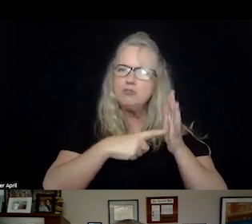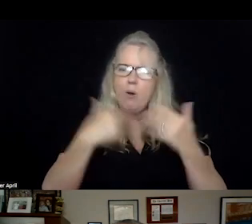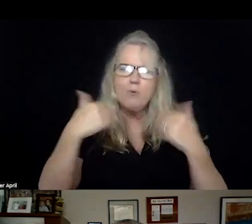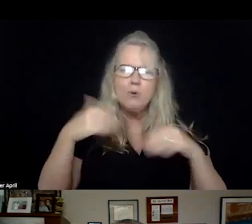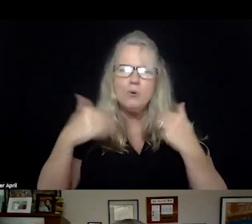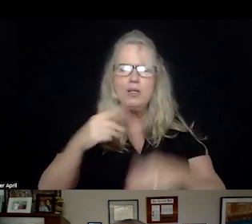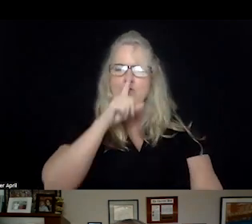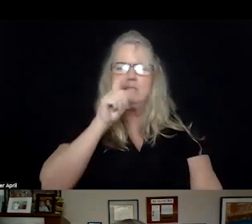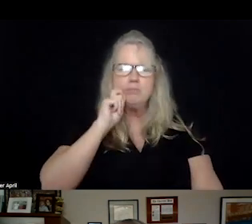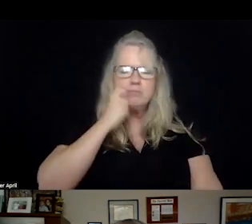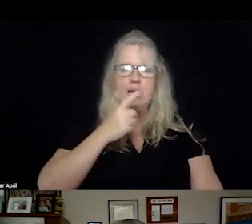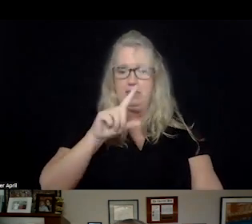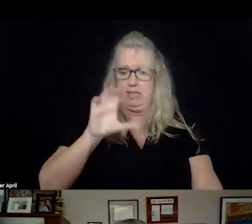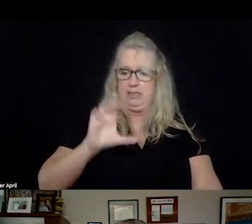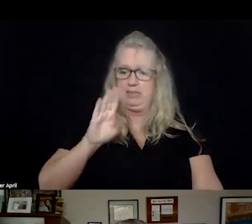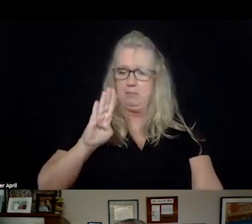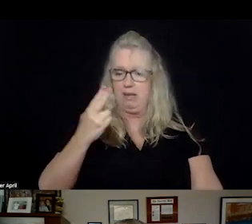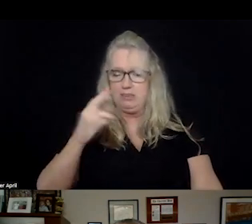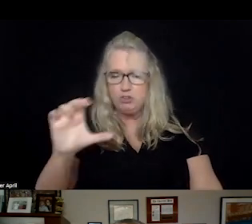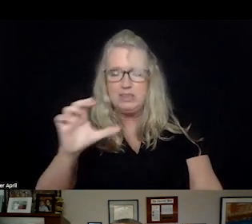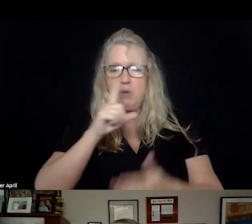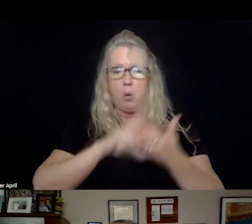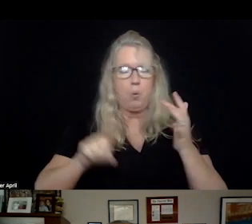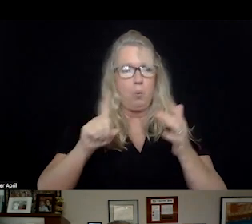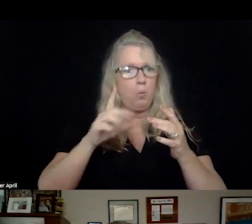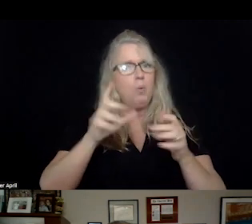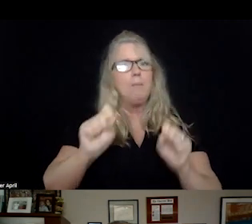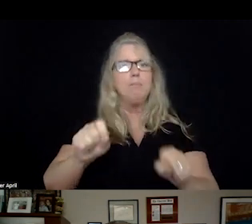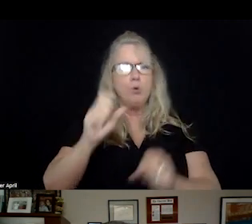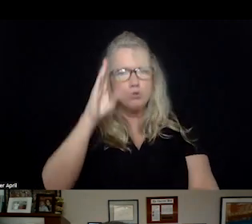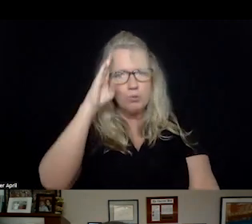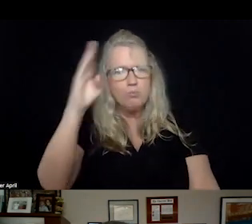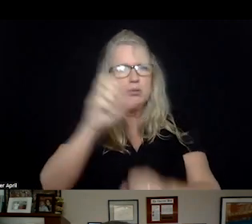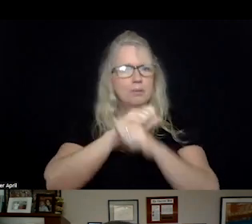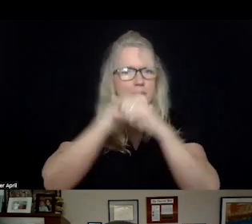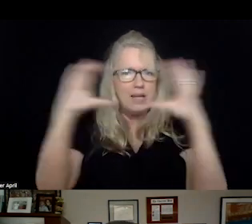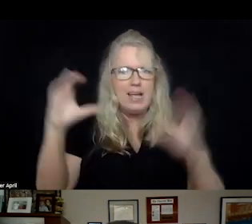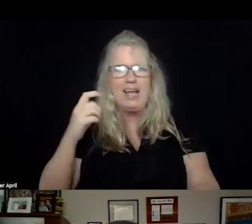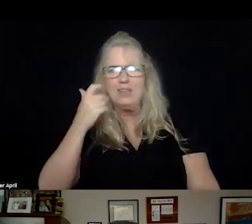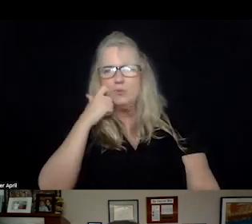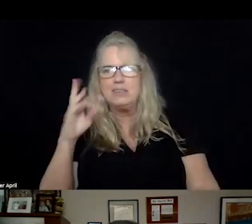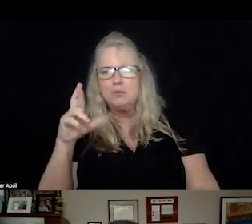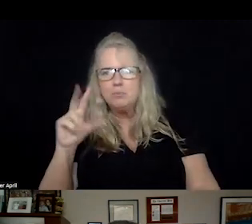not just what CCBHCs are, but what CCBHCs have the potential to be. And as Brett was sharing about some of the updated